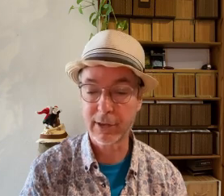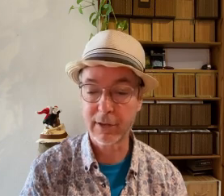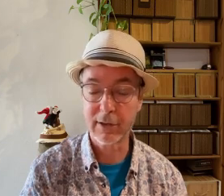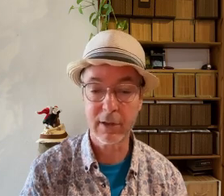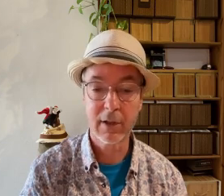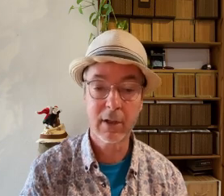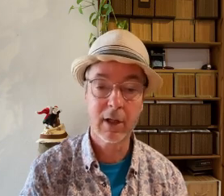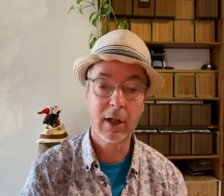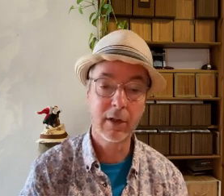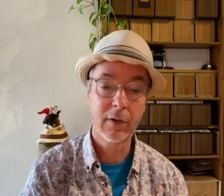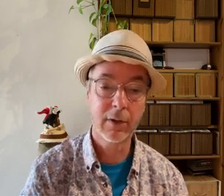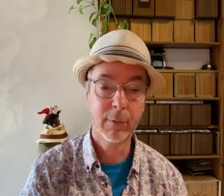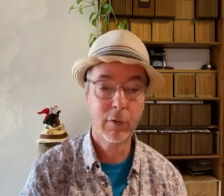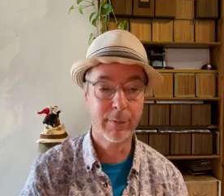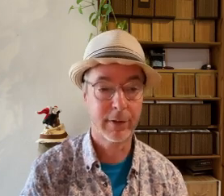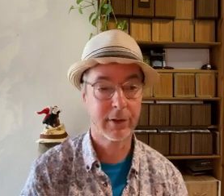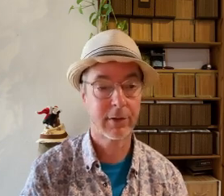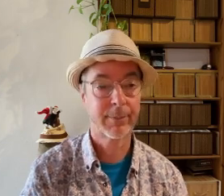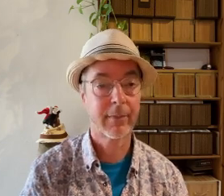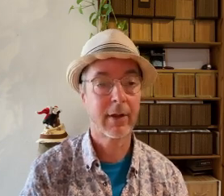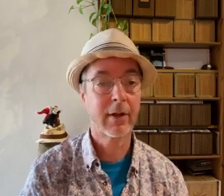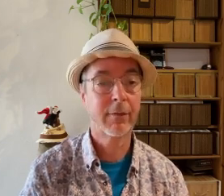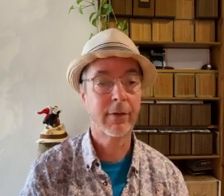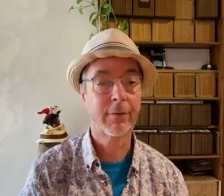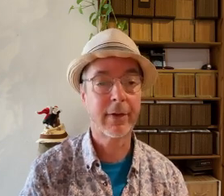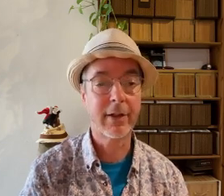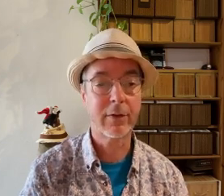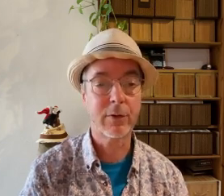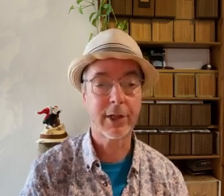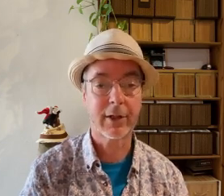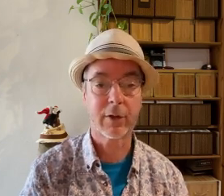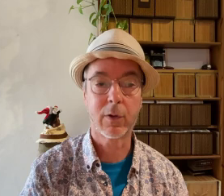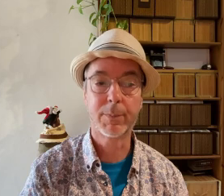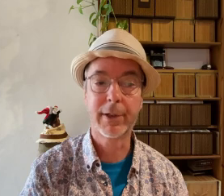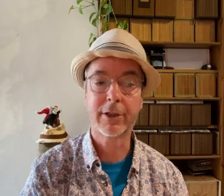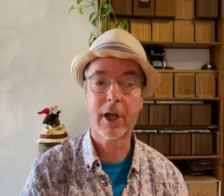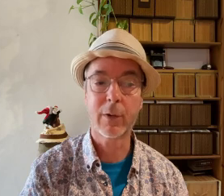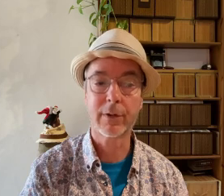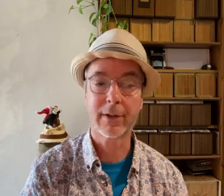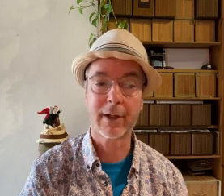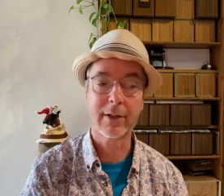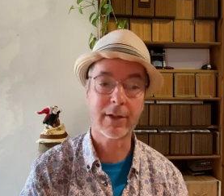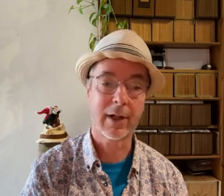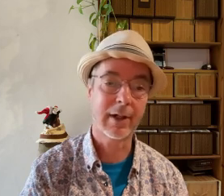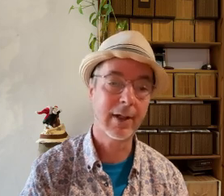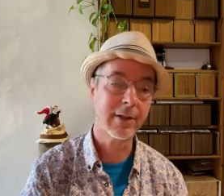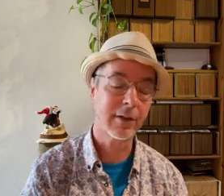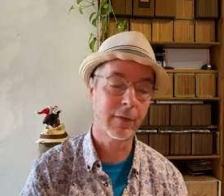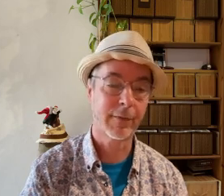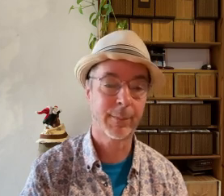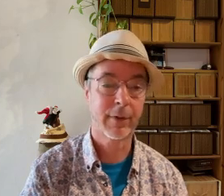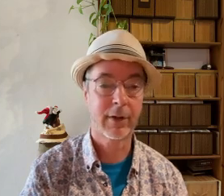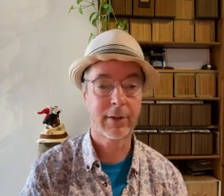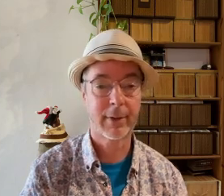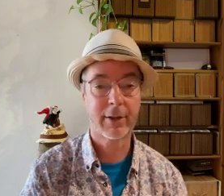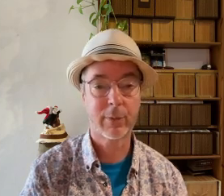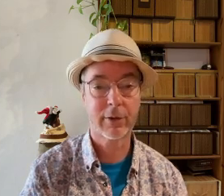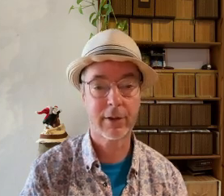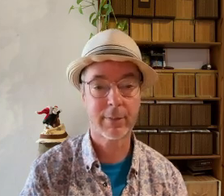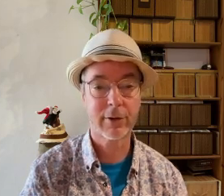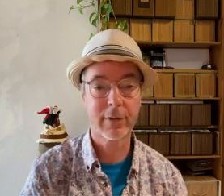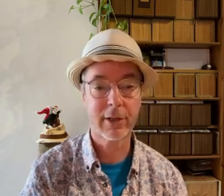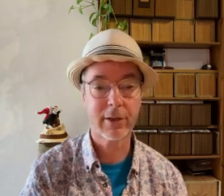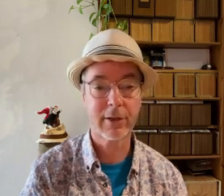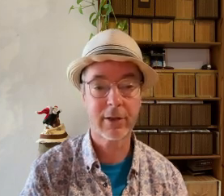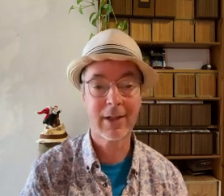can sense it in the movements. Feel free to check the homepage out. There is a list of explained words